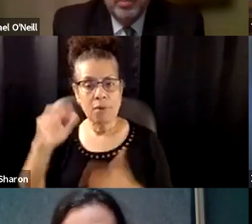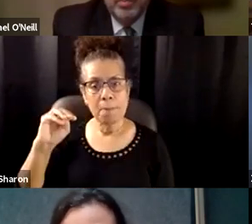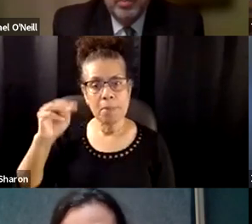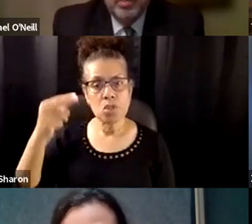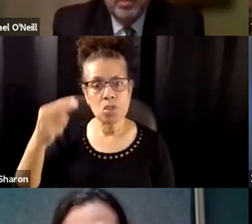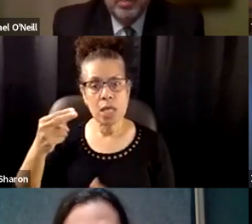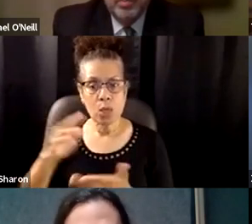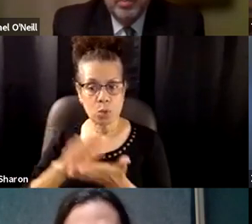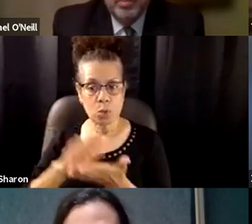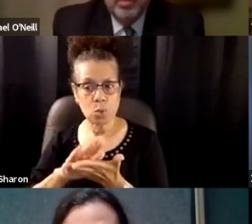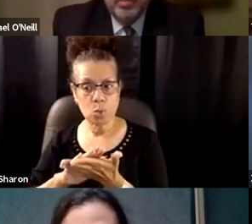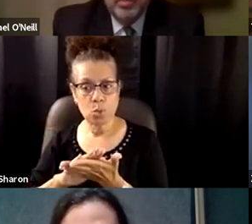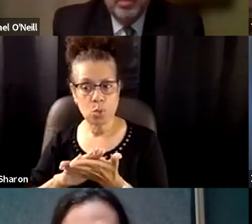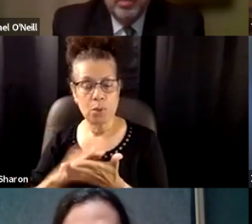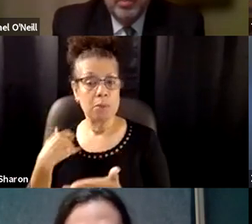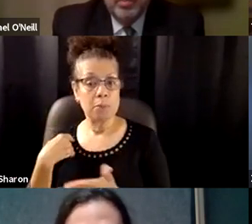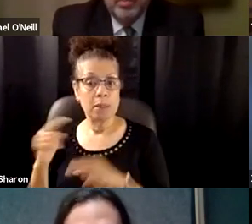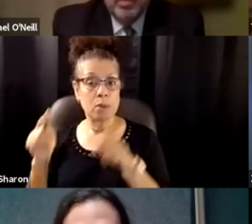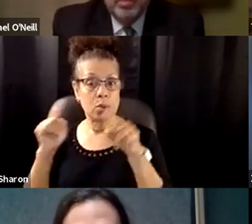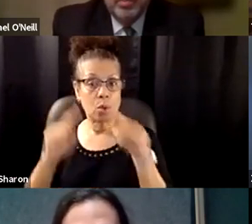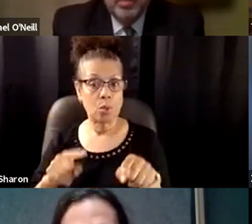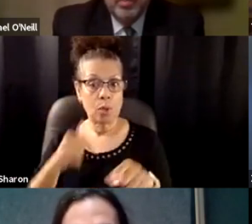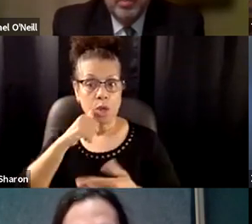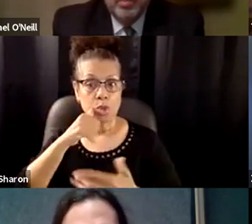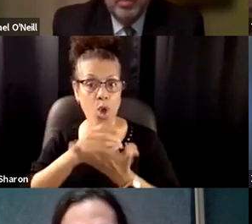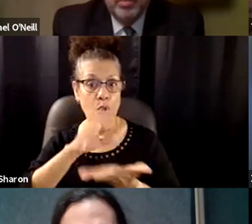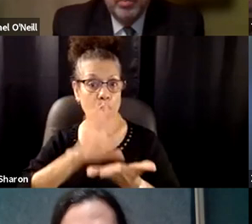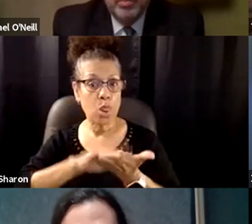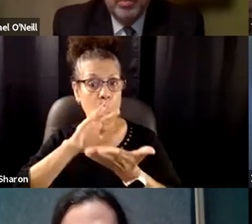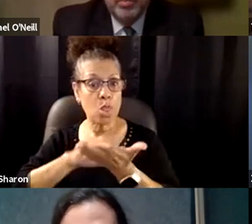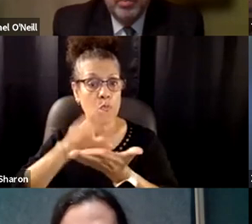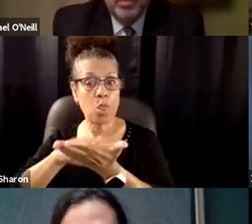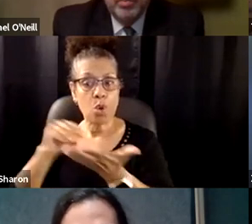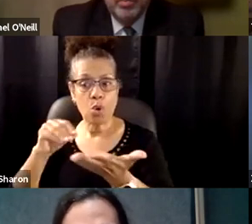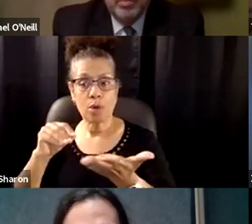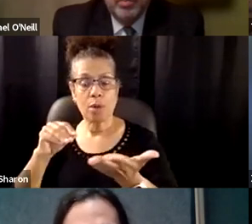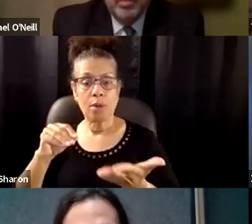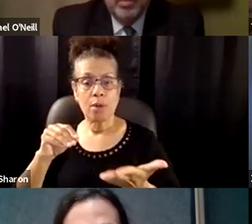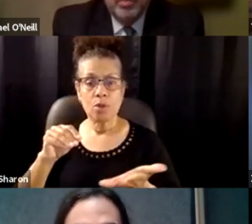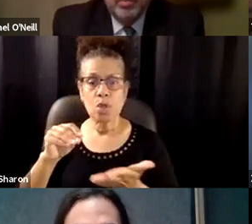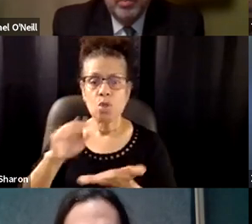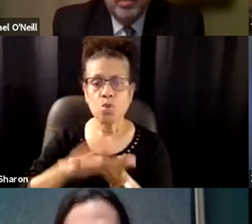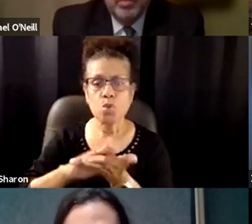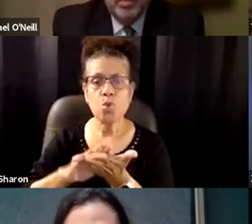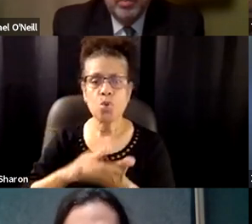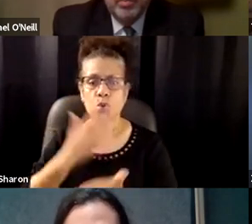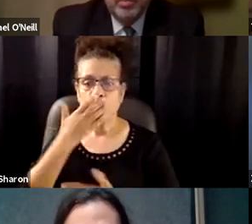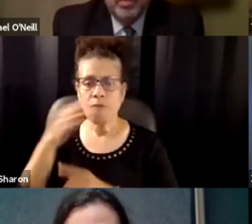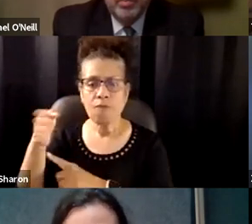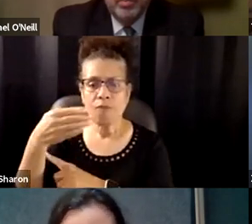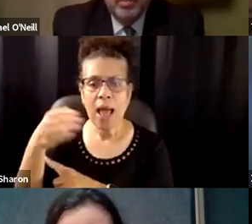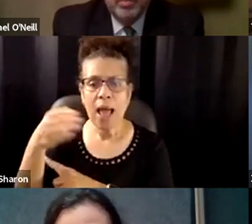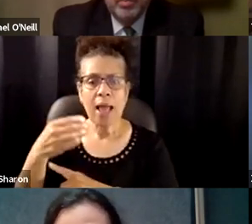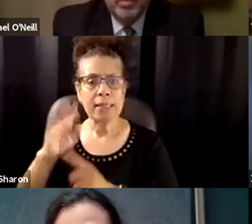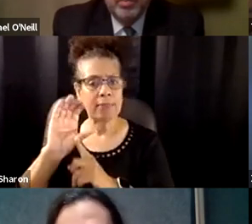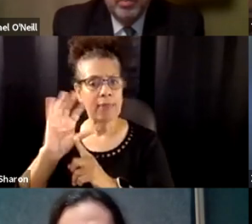daughter since being in mission hill school our daughter has learned the principle that are the flags of the school culture and this culture was